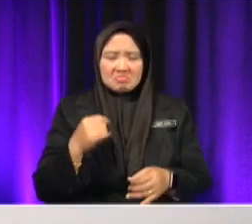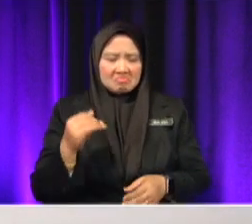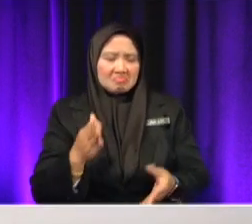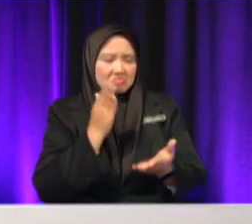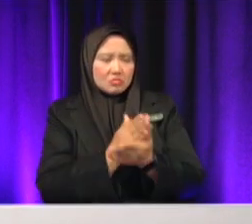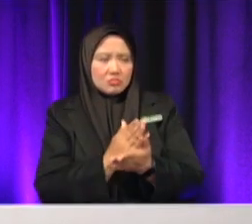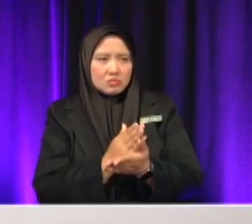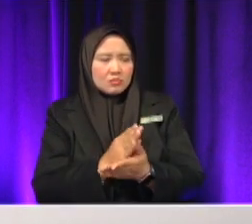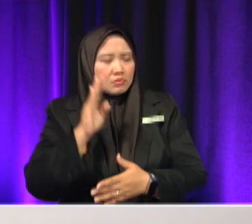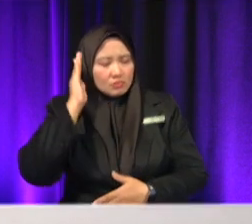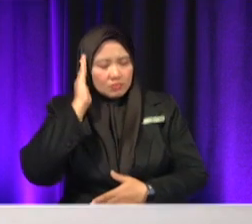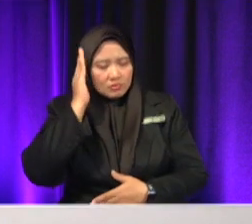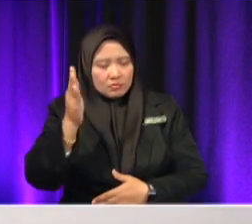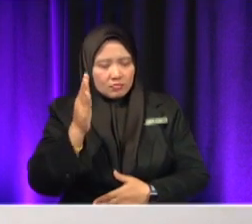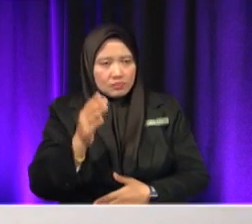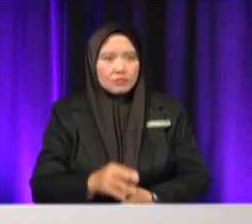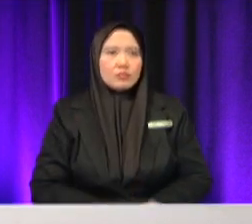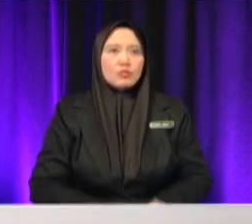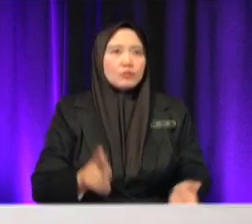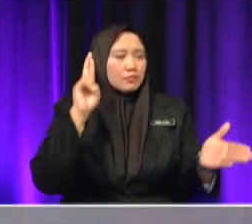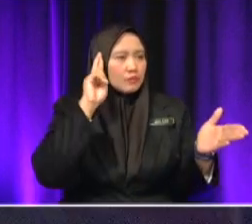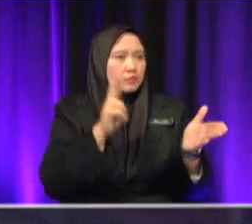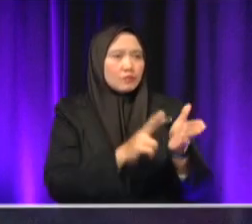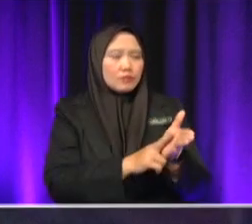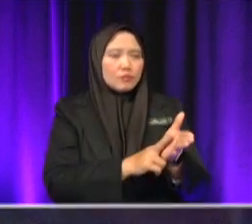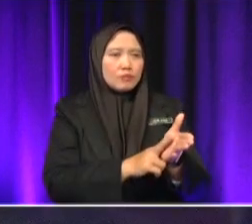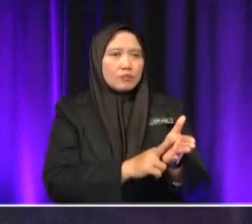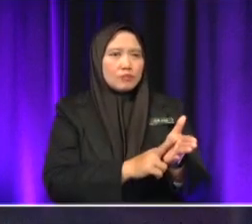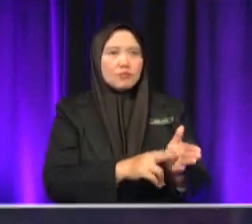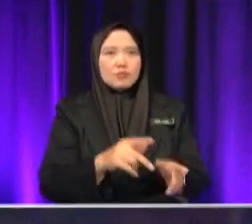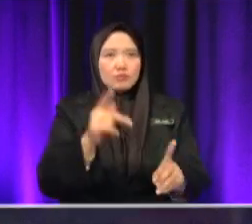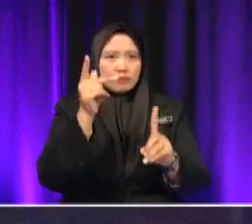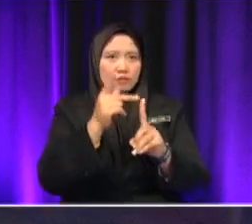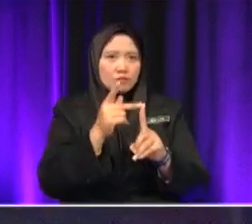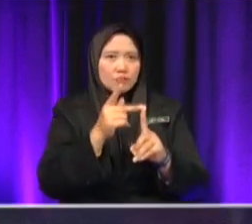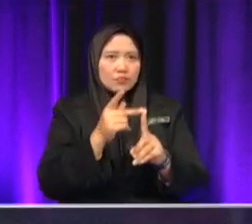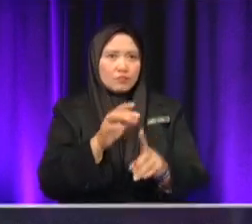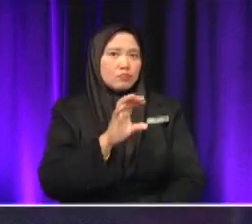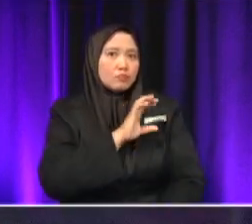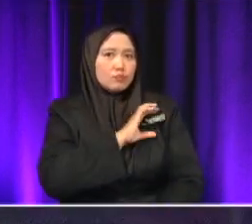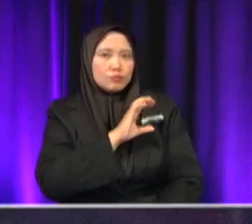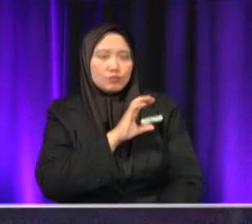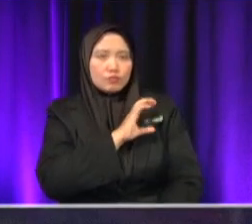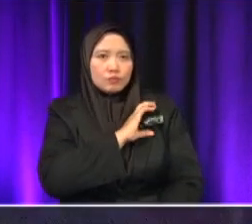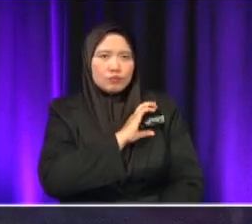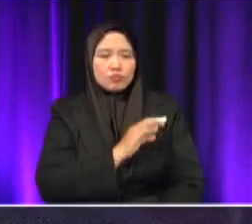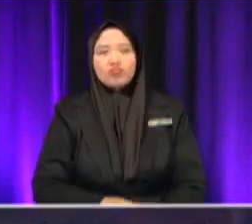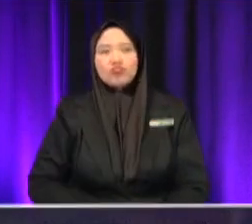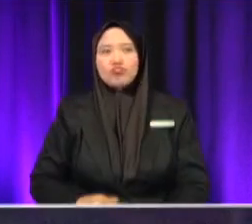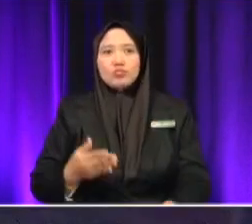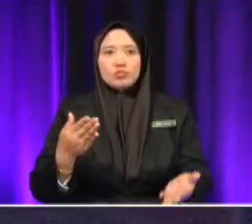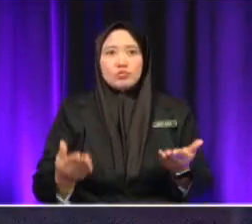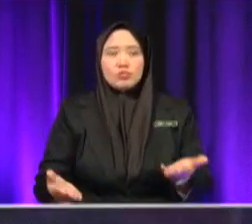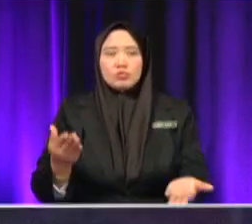think, again, that's another common sense thing to do, to report to the authorities, because you know, sometimes people could get aggressive. Yes,